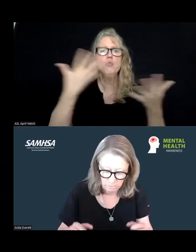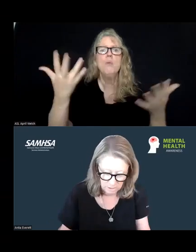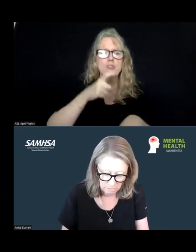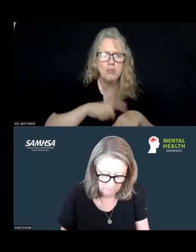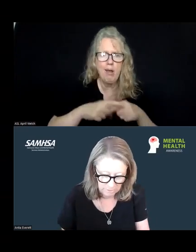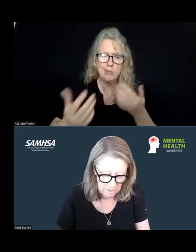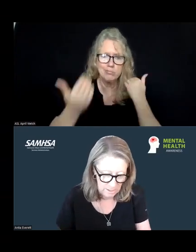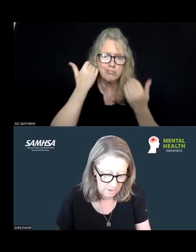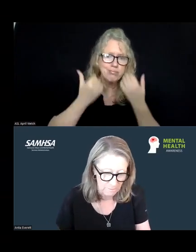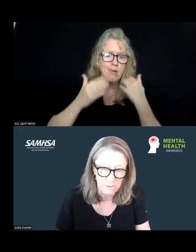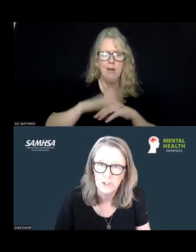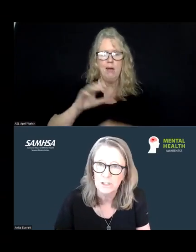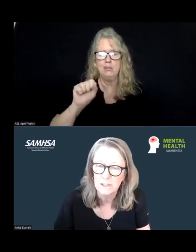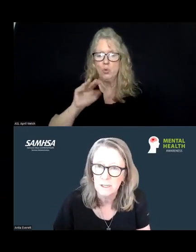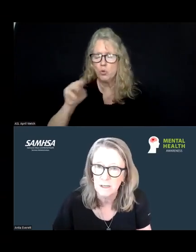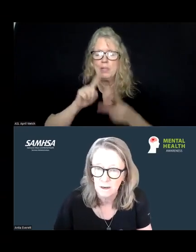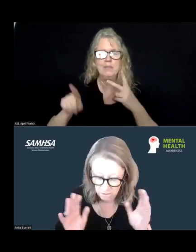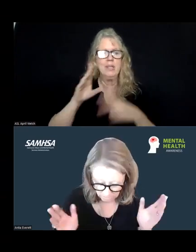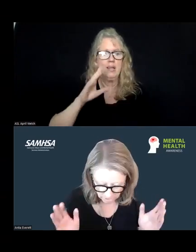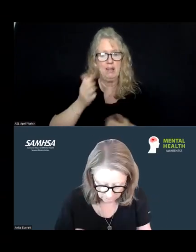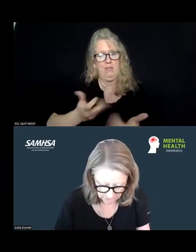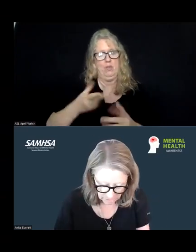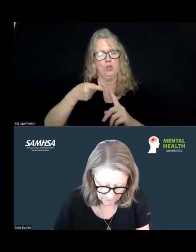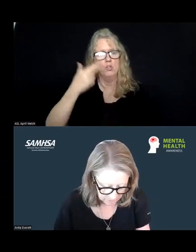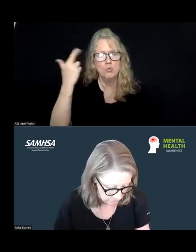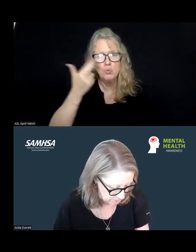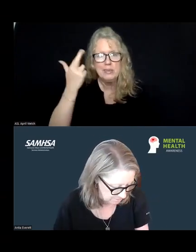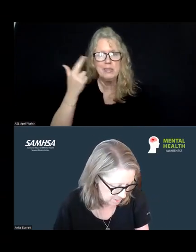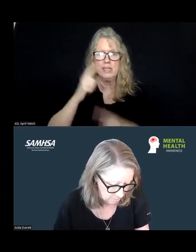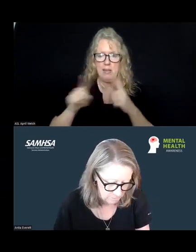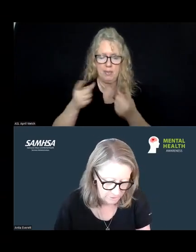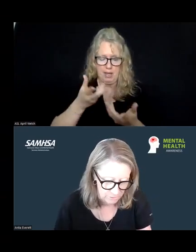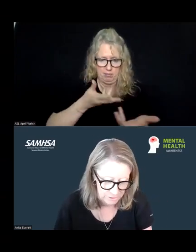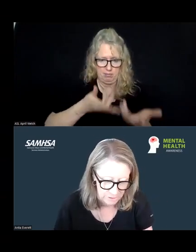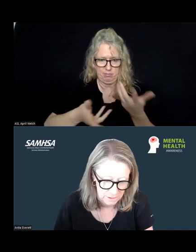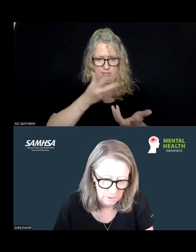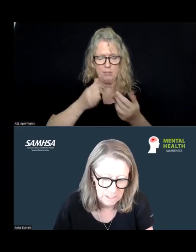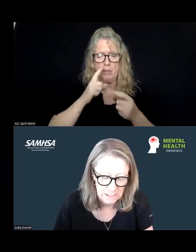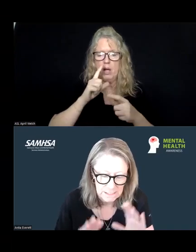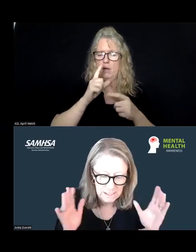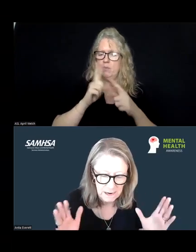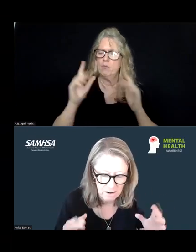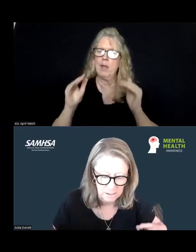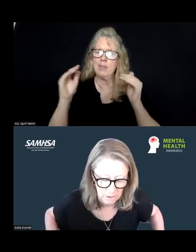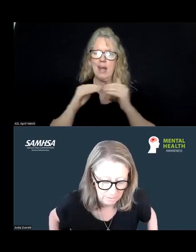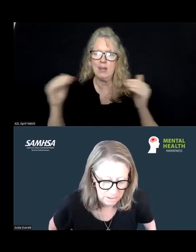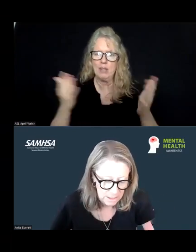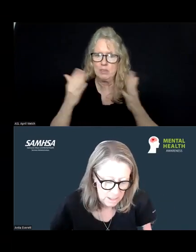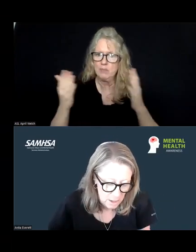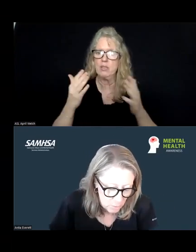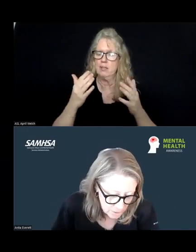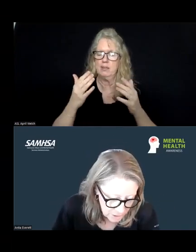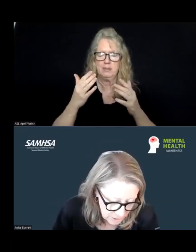is a cause, we know, of admissions or interface with the higher level services. So it's in the air, it's